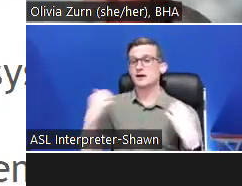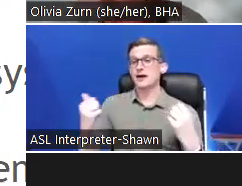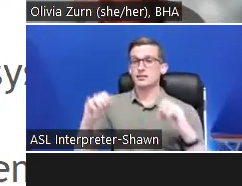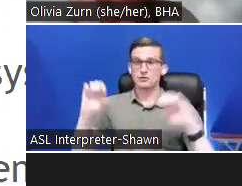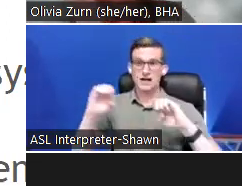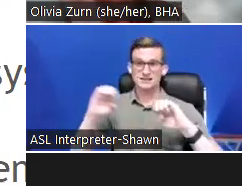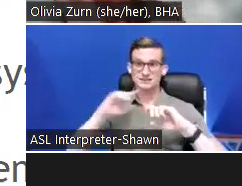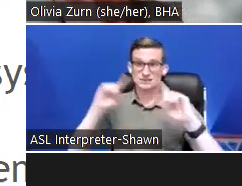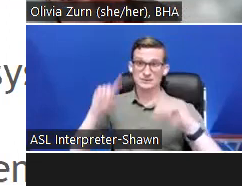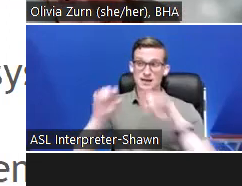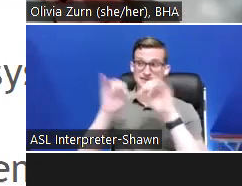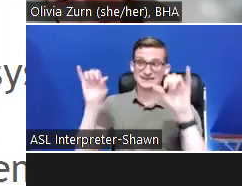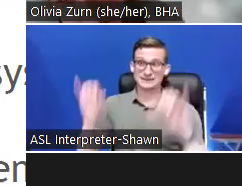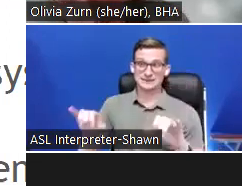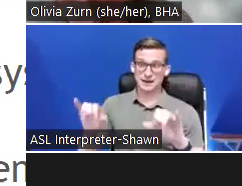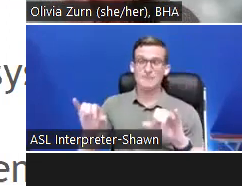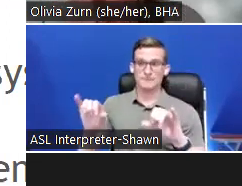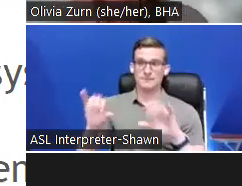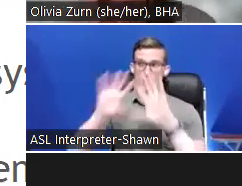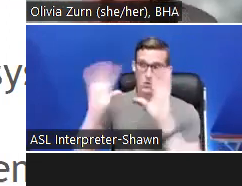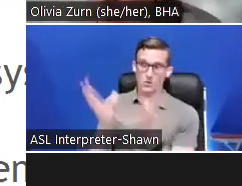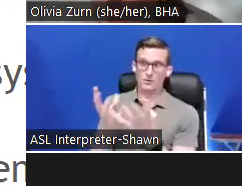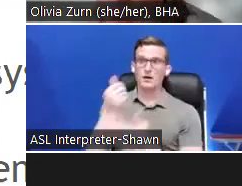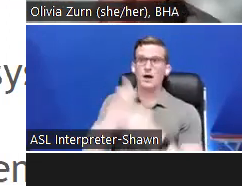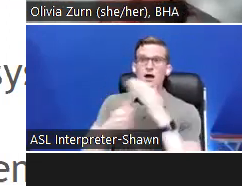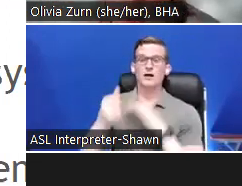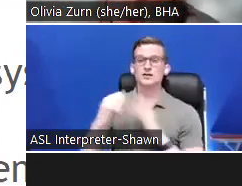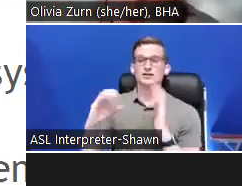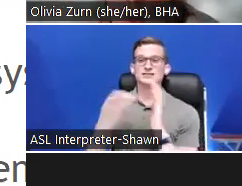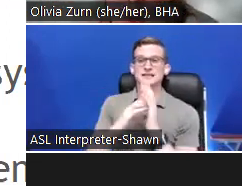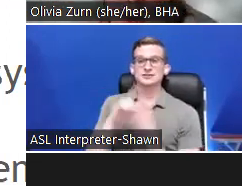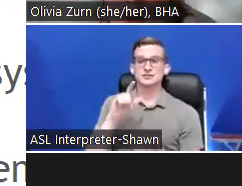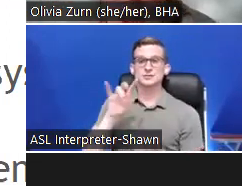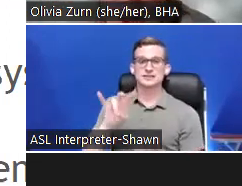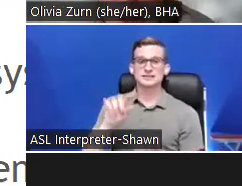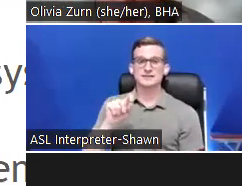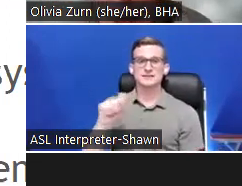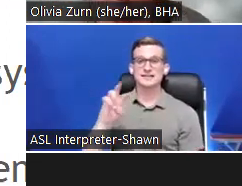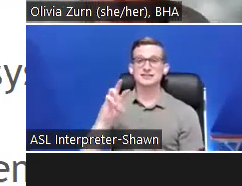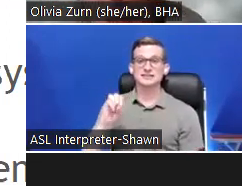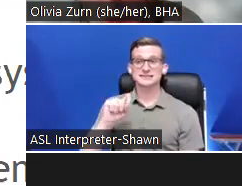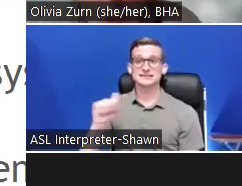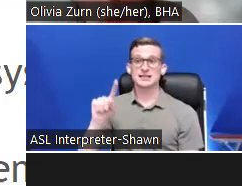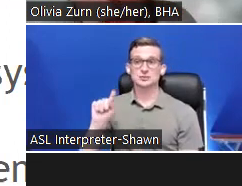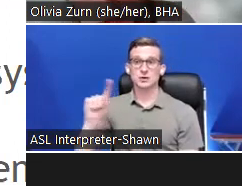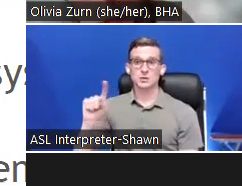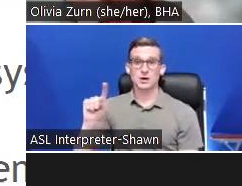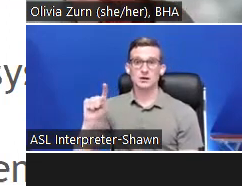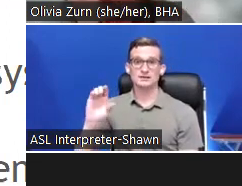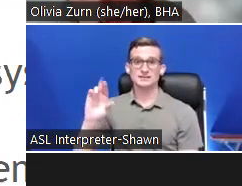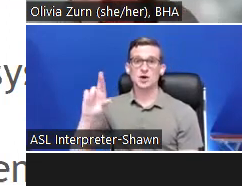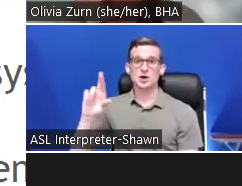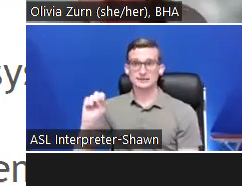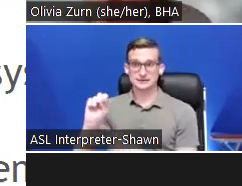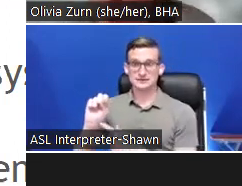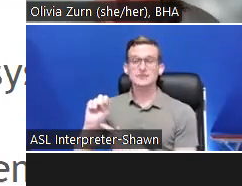whole, identified under section 2760-101 CSR or CRS, may be capable of serving. So before there